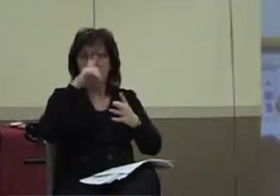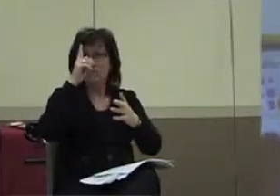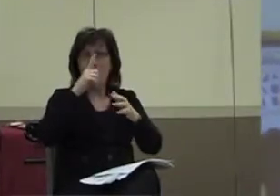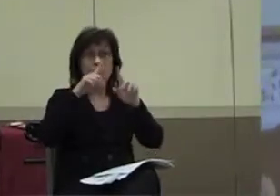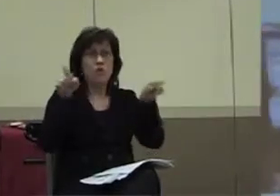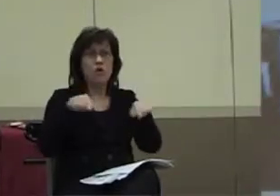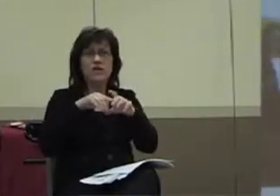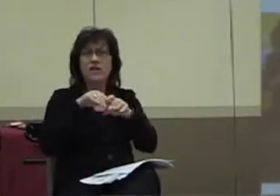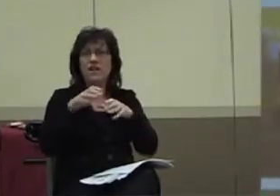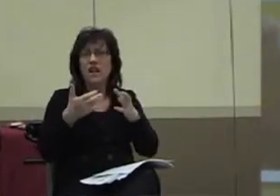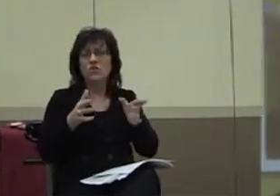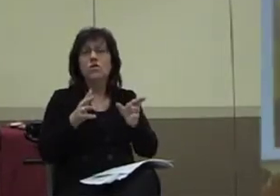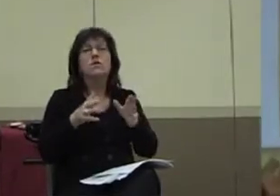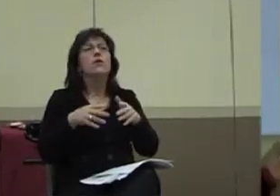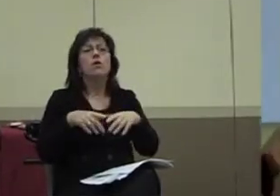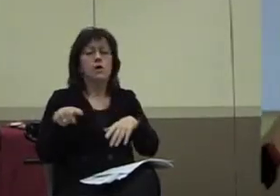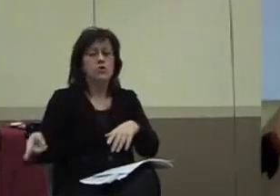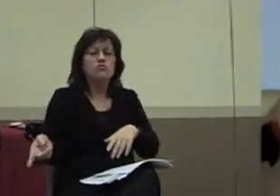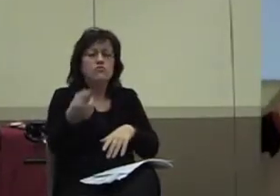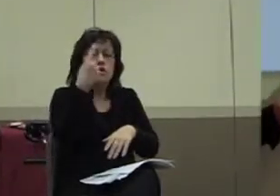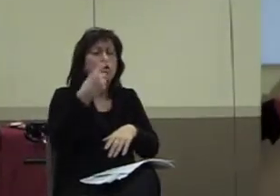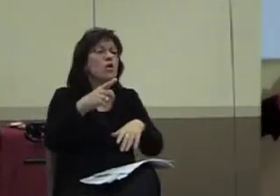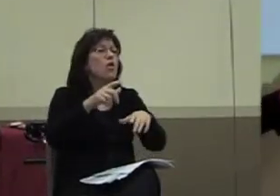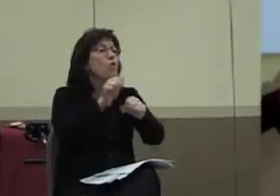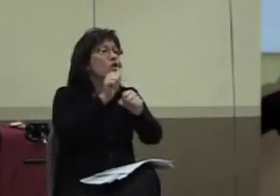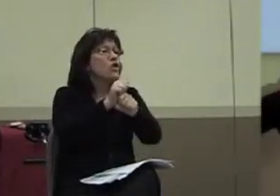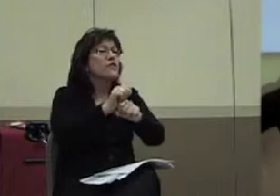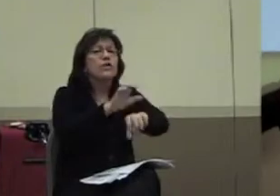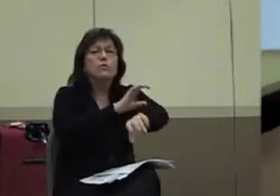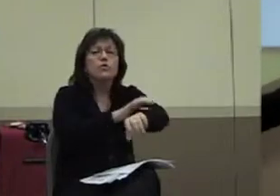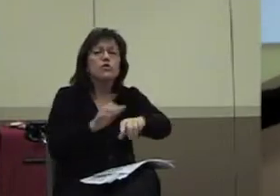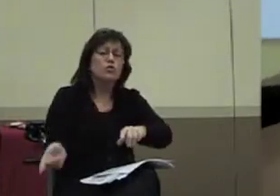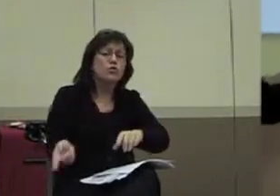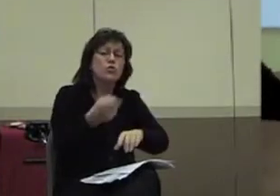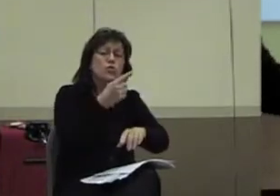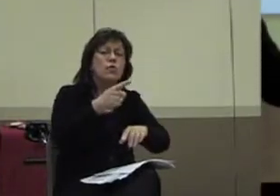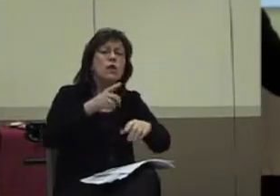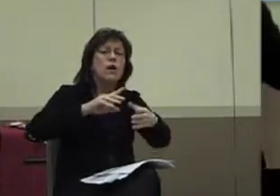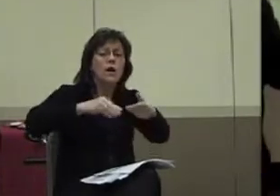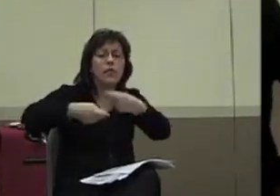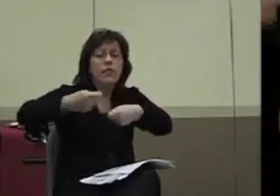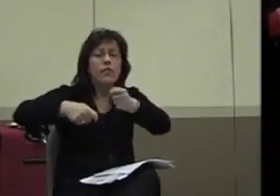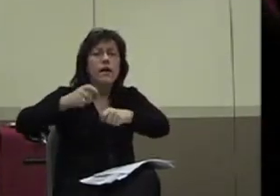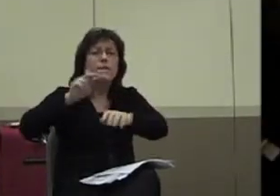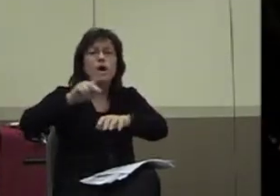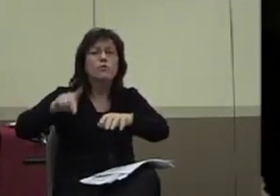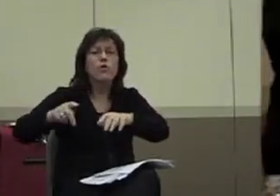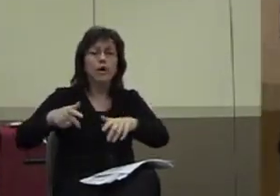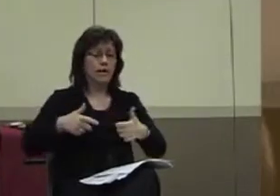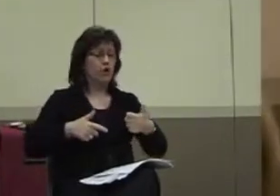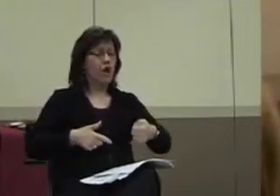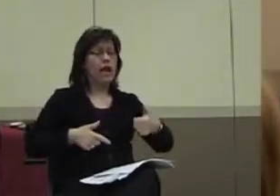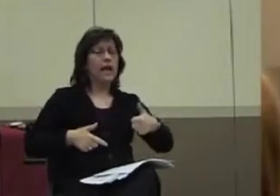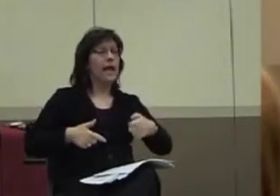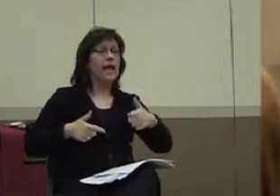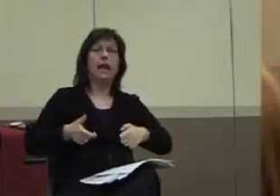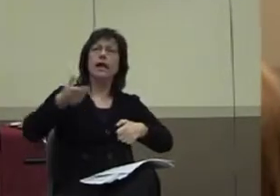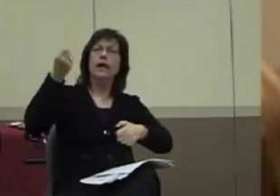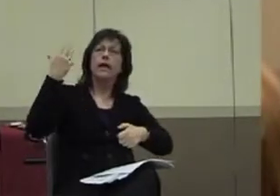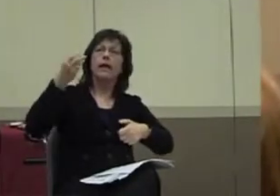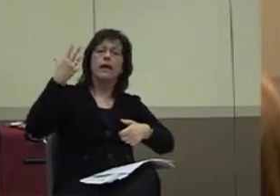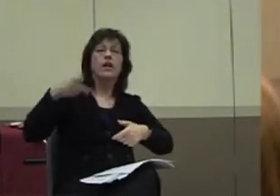the computer, run the PowerPoint. You know, they could run the clicker. They could go to the board and be